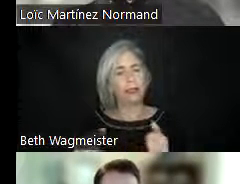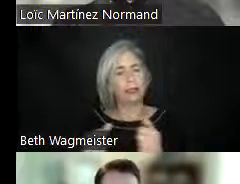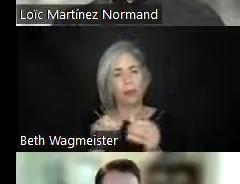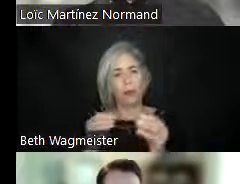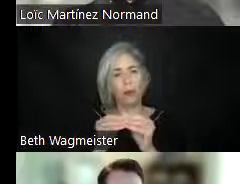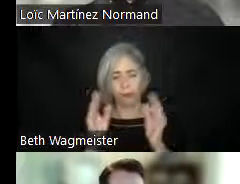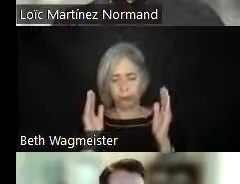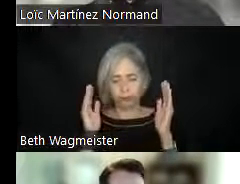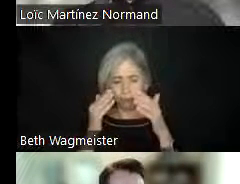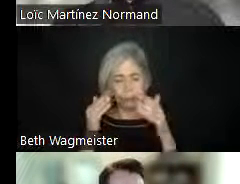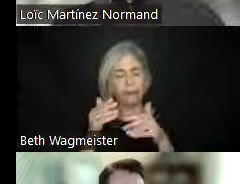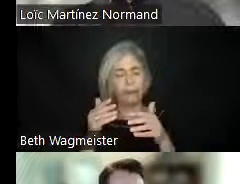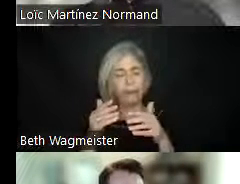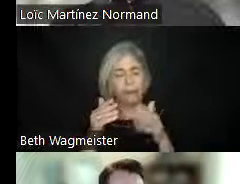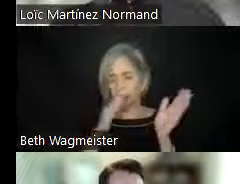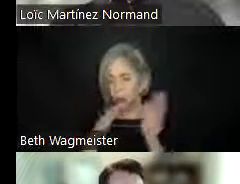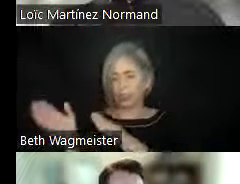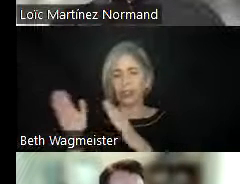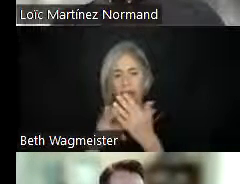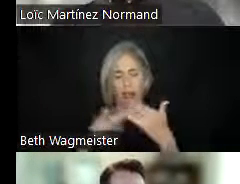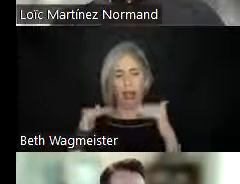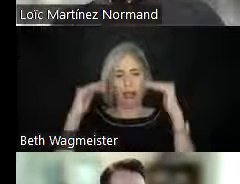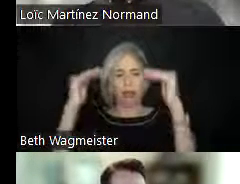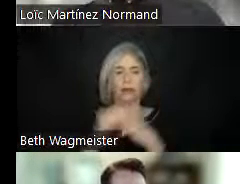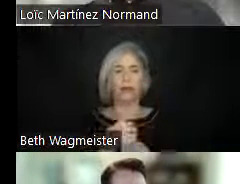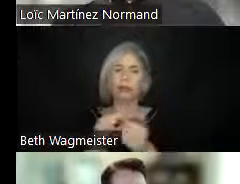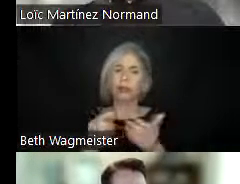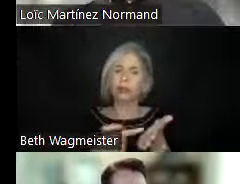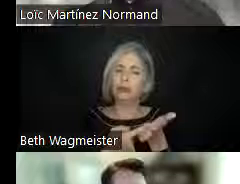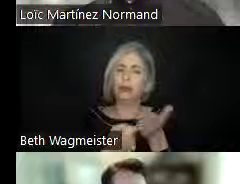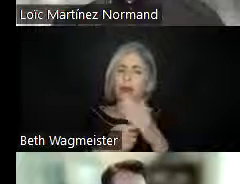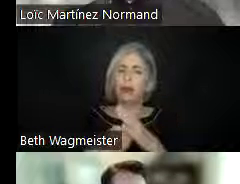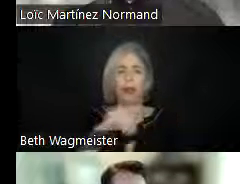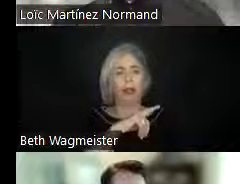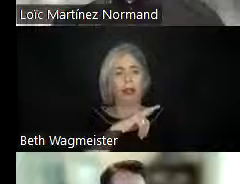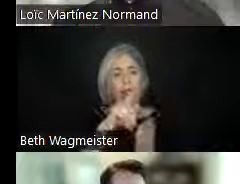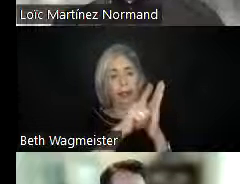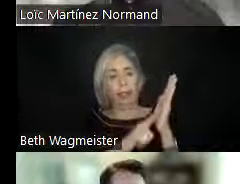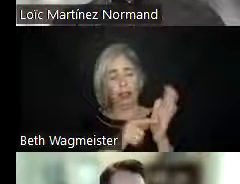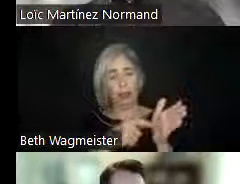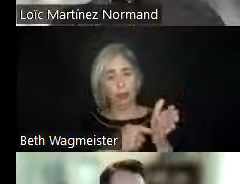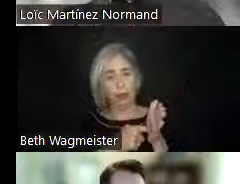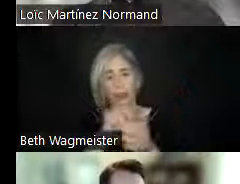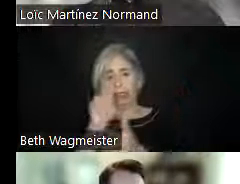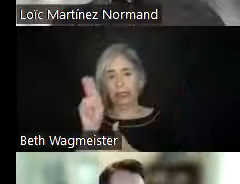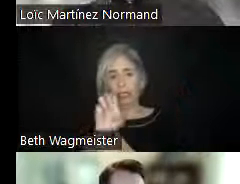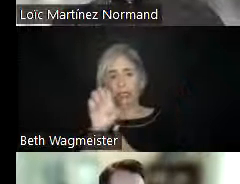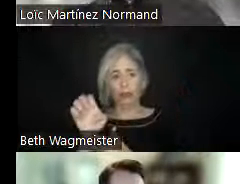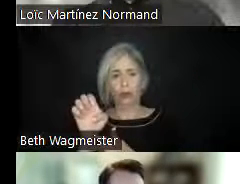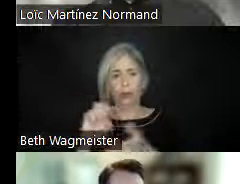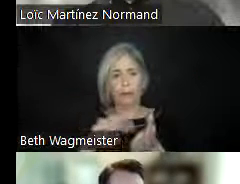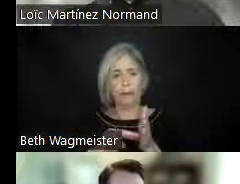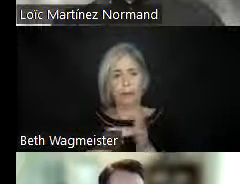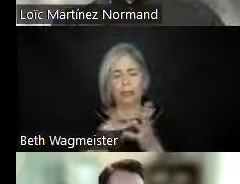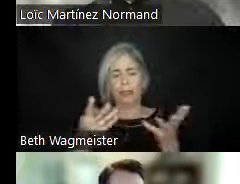level. So when we talk about the legal requirements in the EU, we have the procurement directive, which not so many